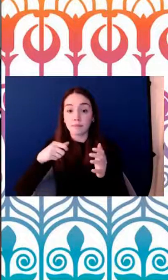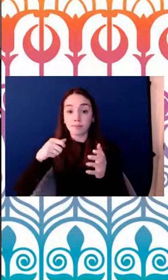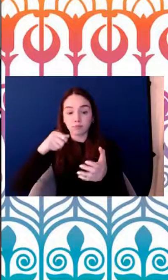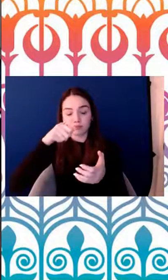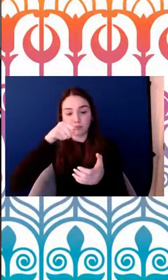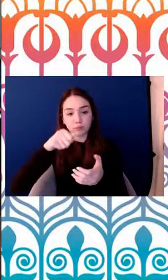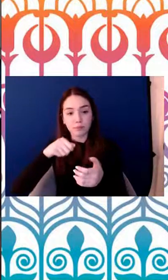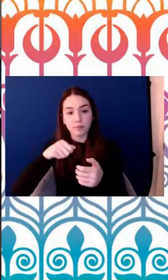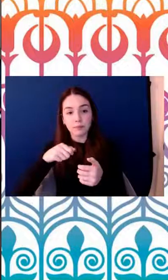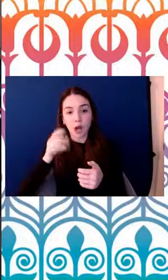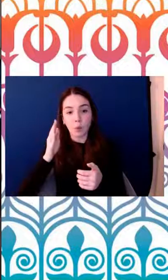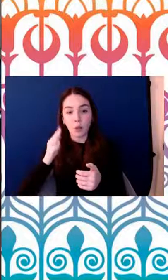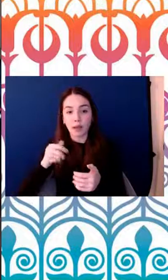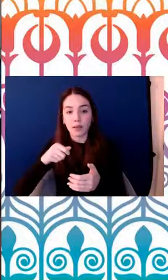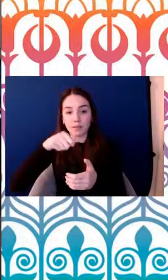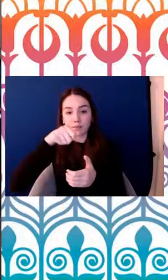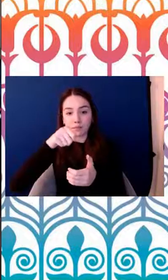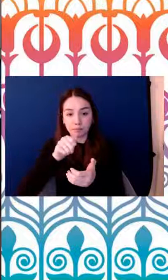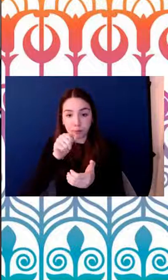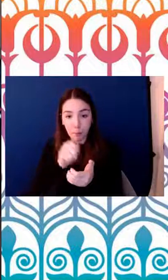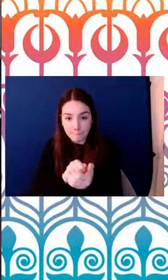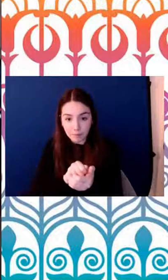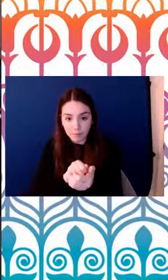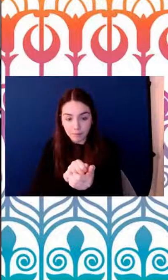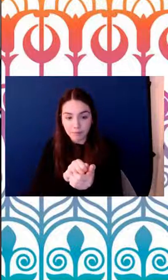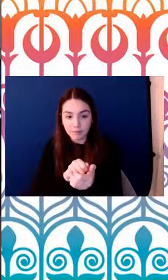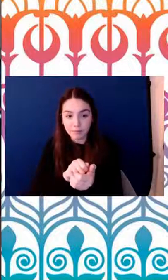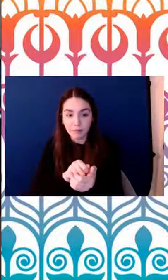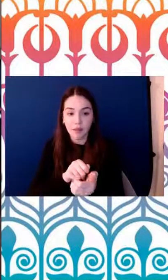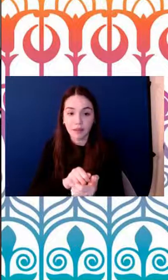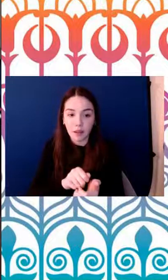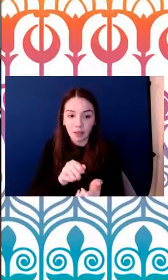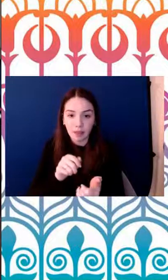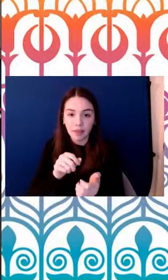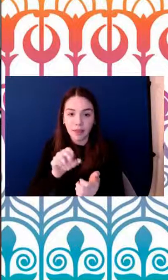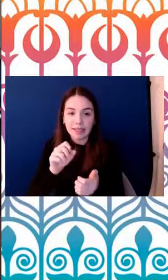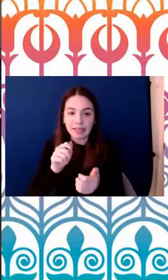look, I can't cut anymore because it hit the seed. And then I'm going to curl this around here